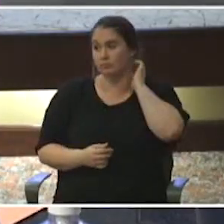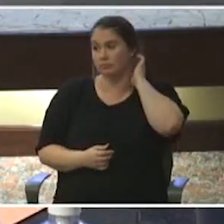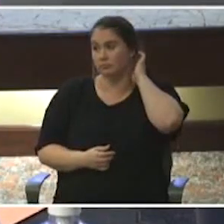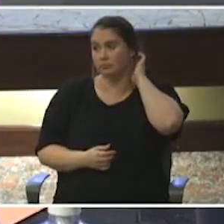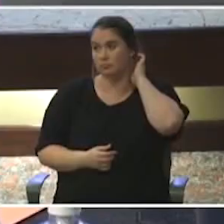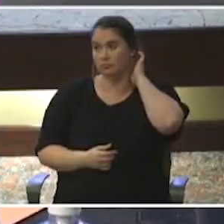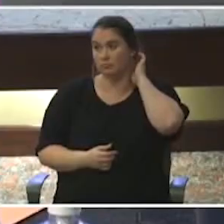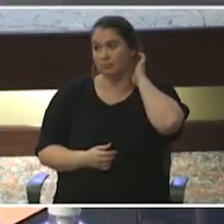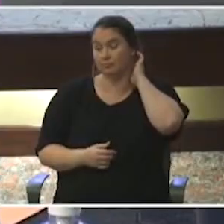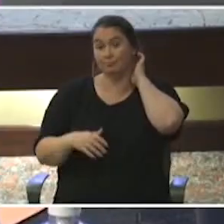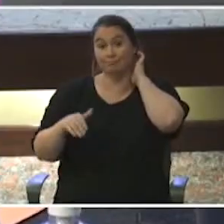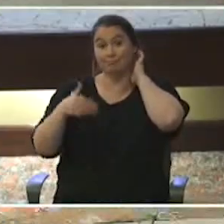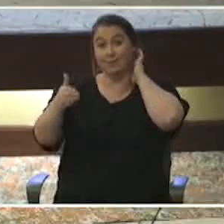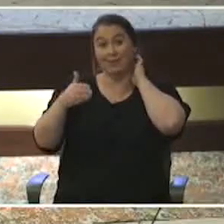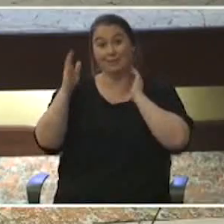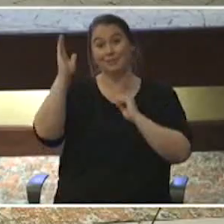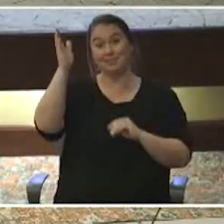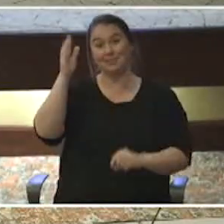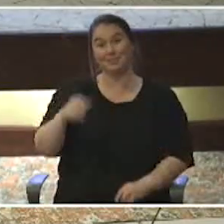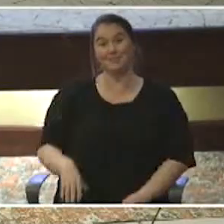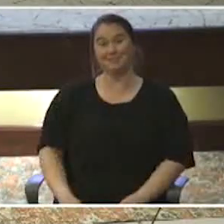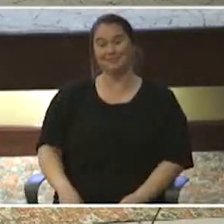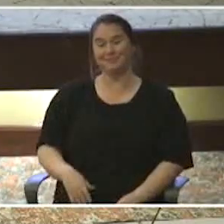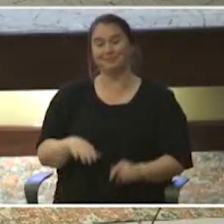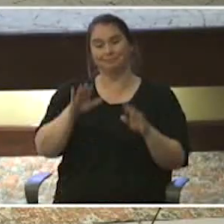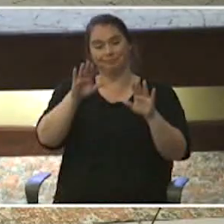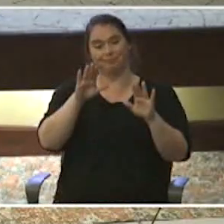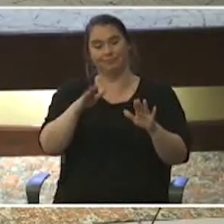next issue. Great. Thanks, Charles.